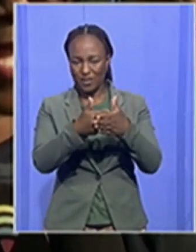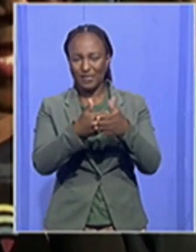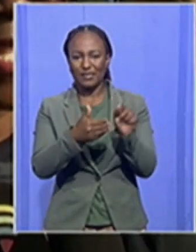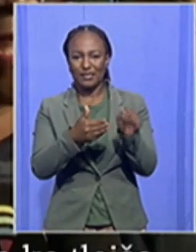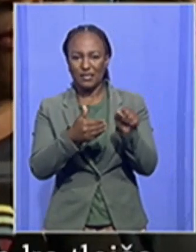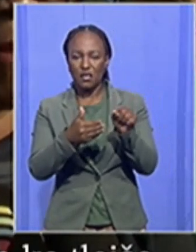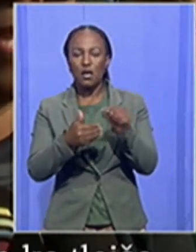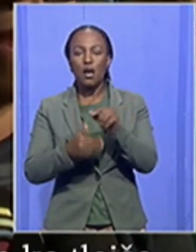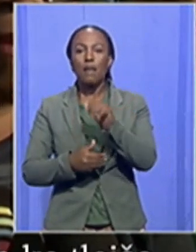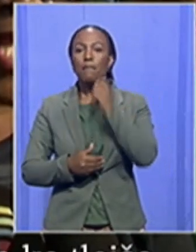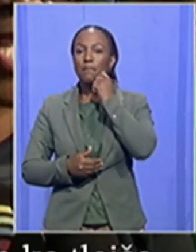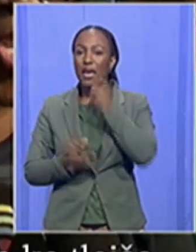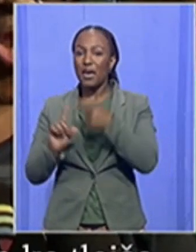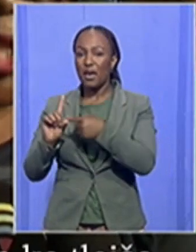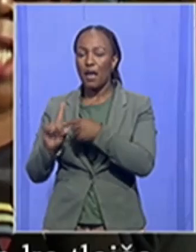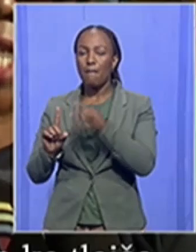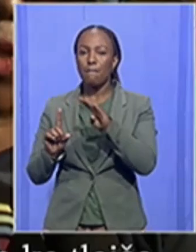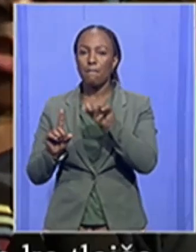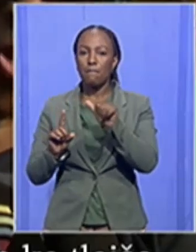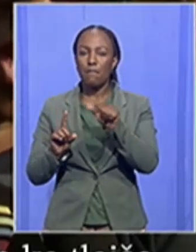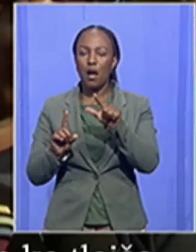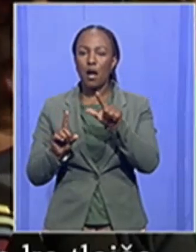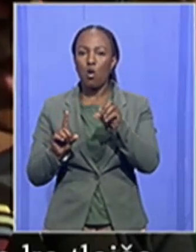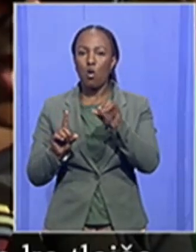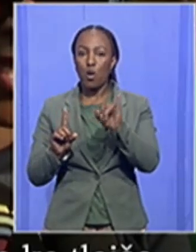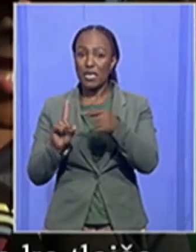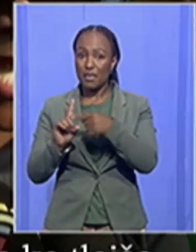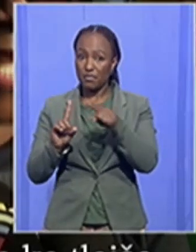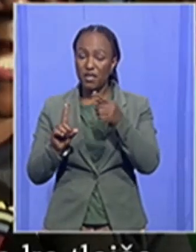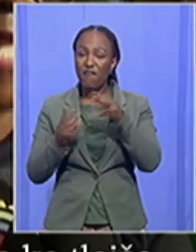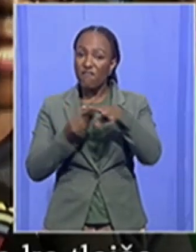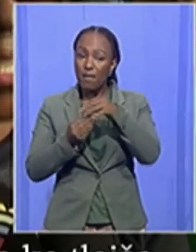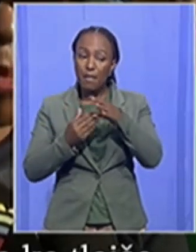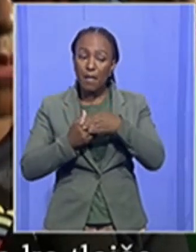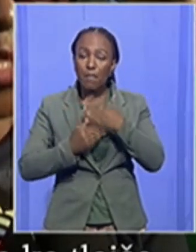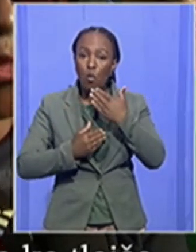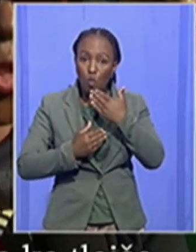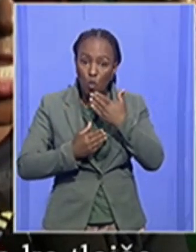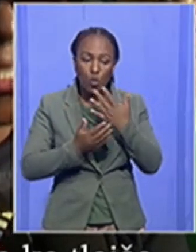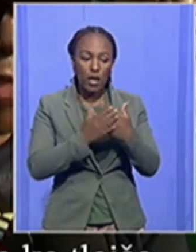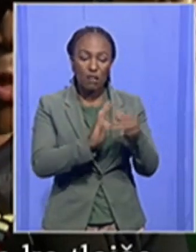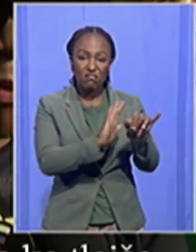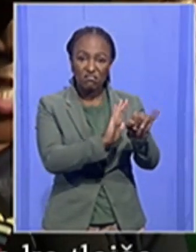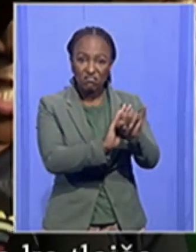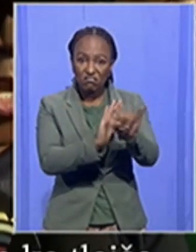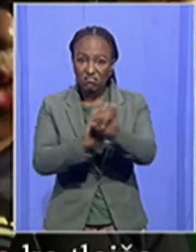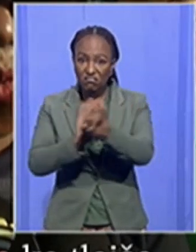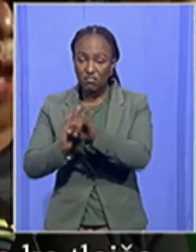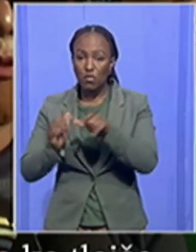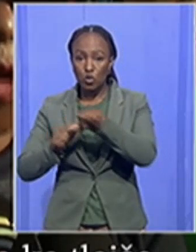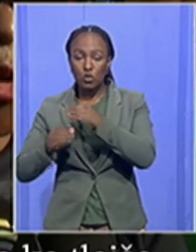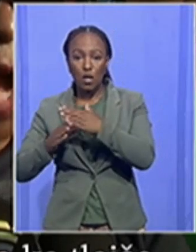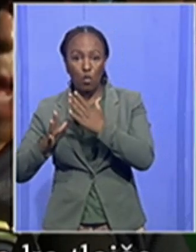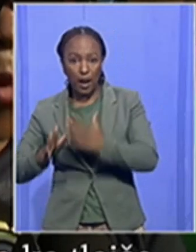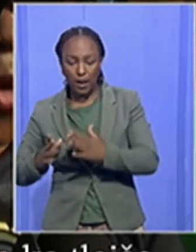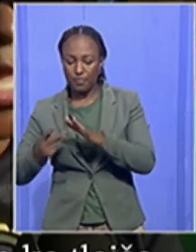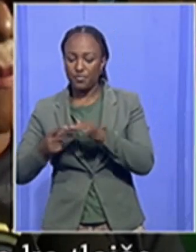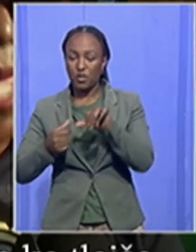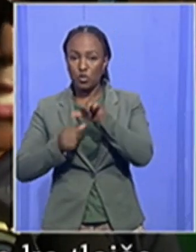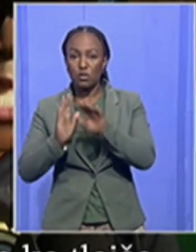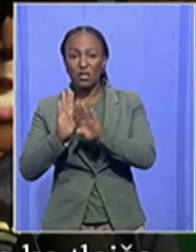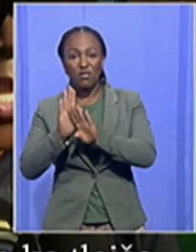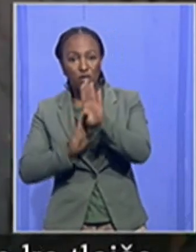identify the family members so that our social workers and as the Department of Social Development, we follow up